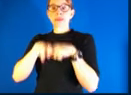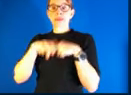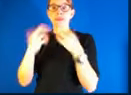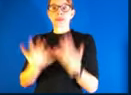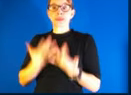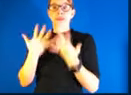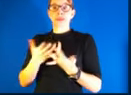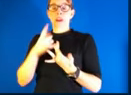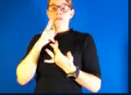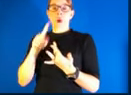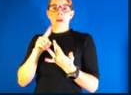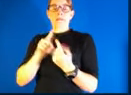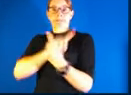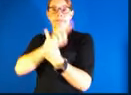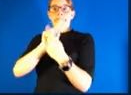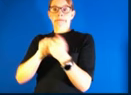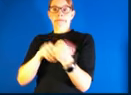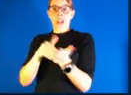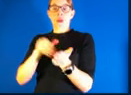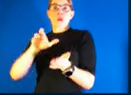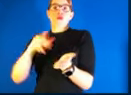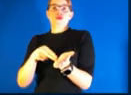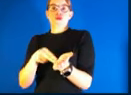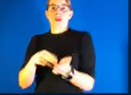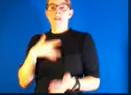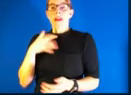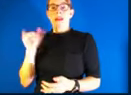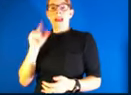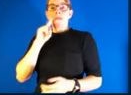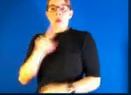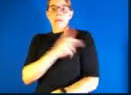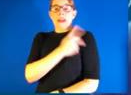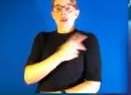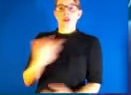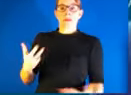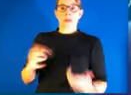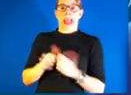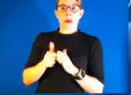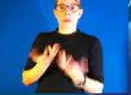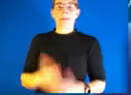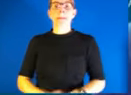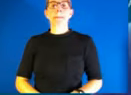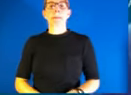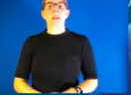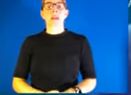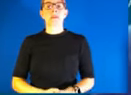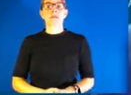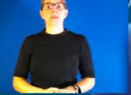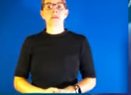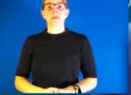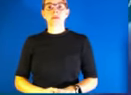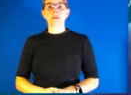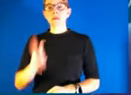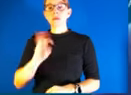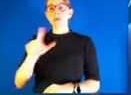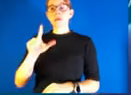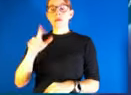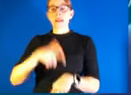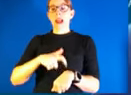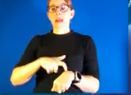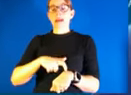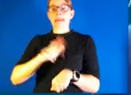of describe to us what that looks like and can feel like on the patient end. Yeah, EMS wall time is a national problem that